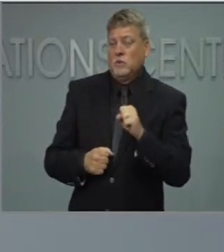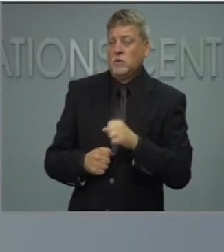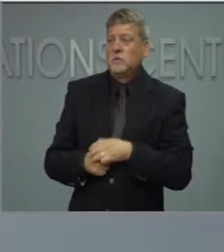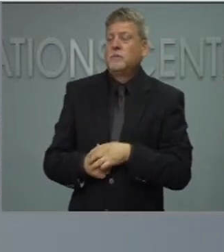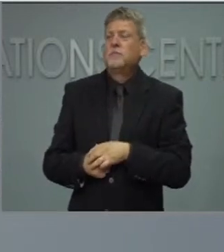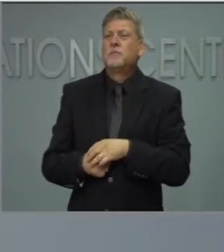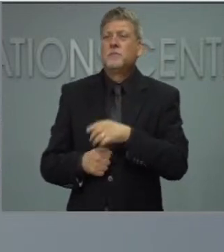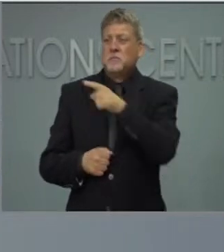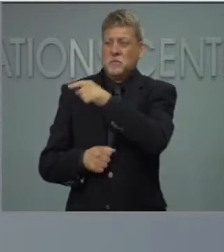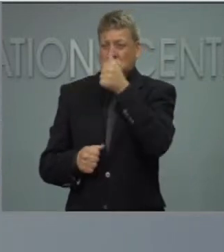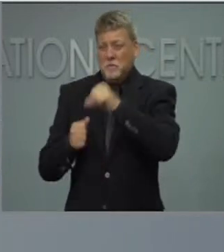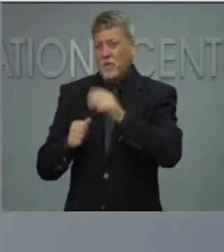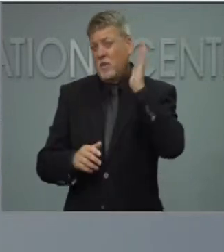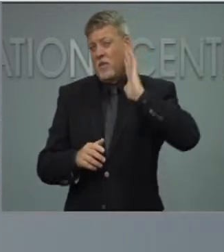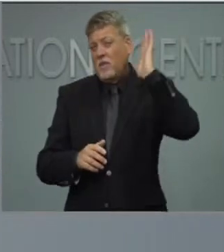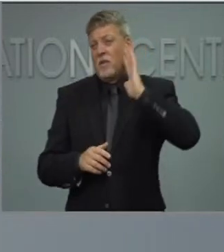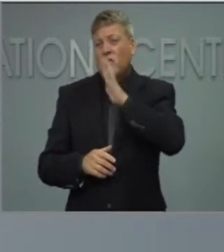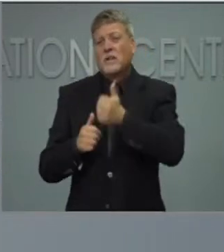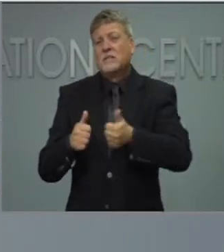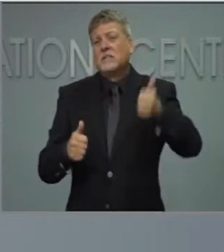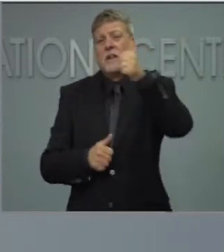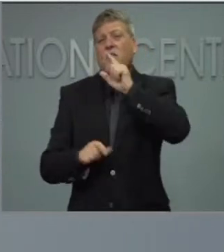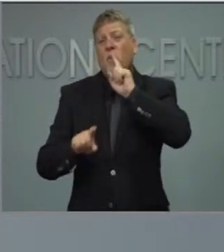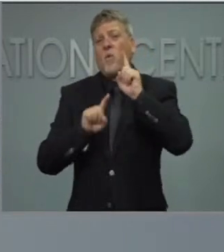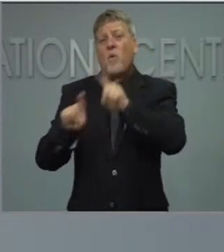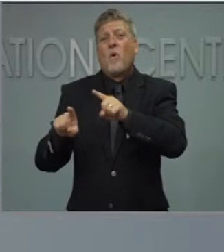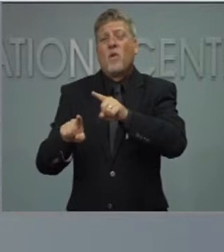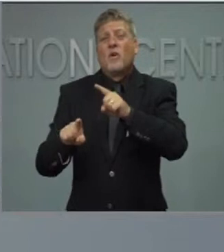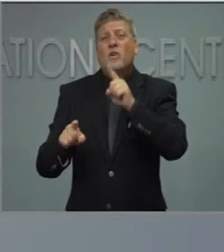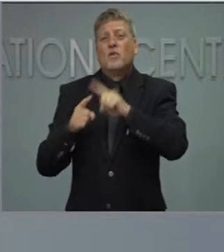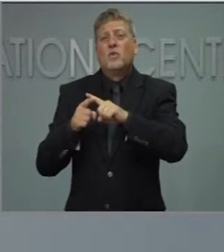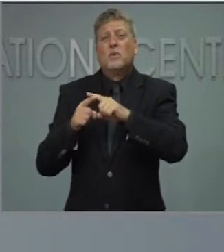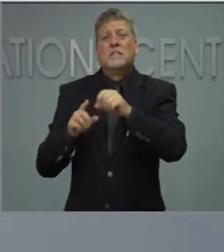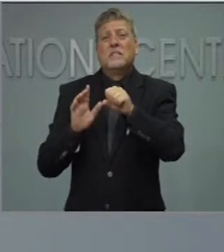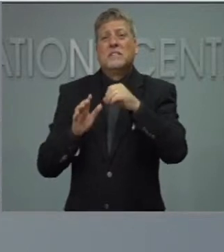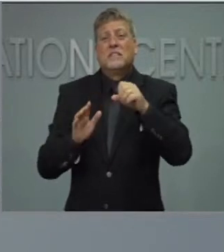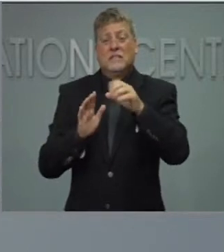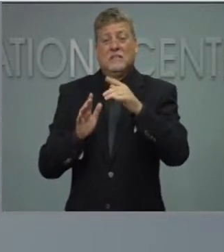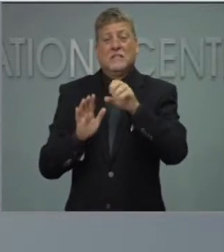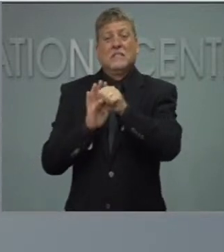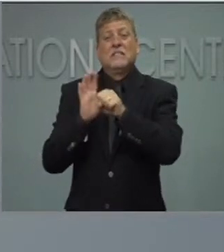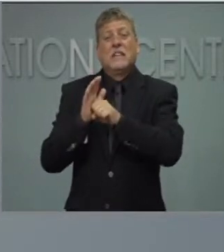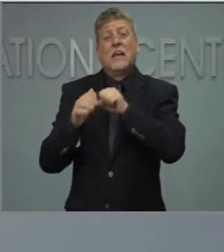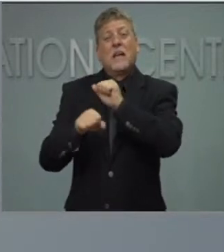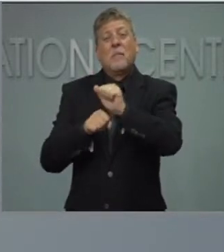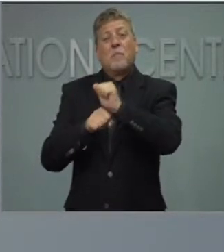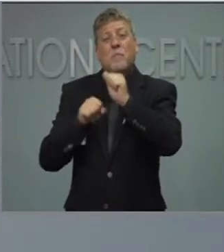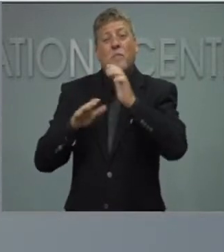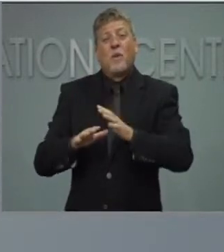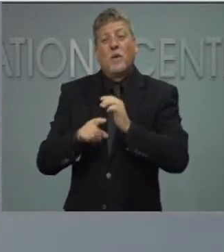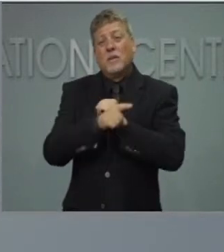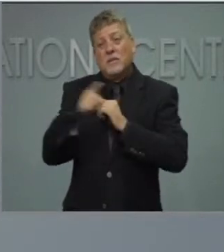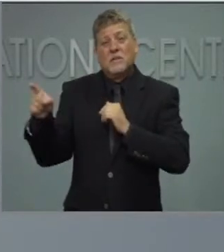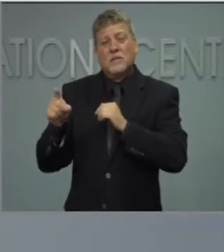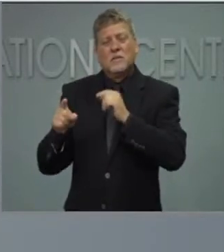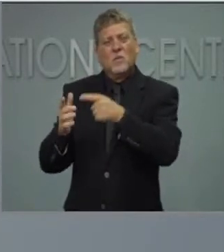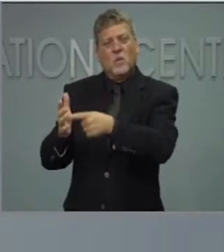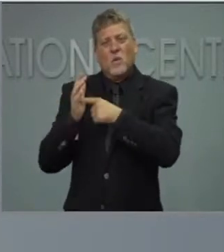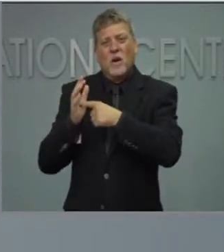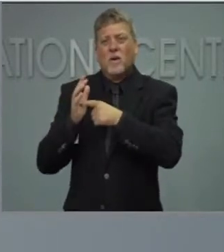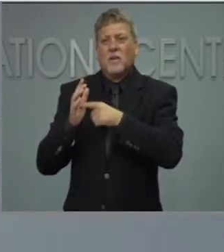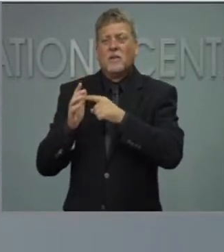order for people in cabinet departments to, get vaccinated or provide proof